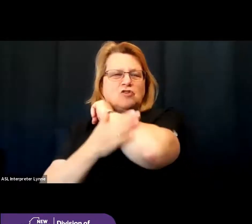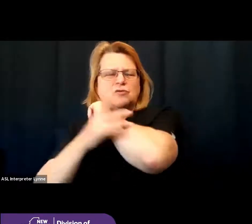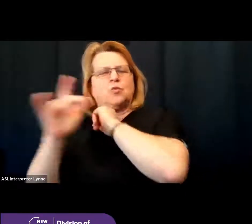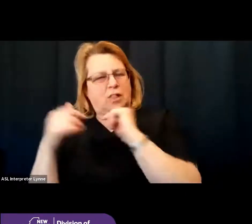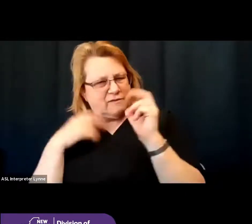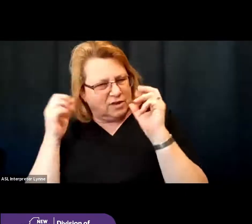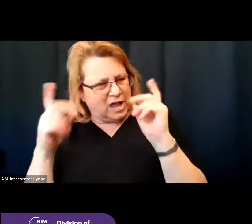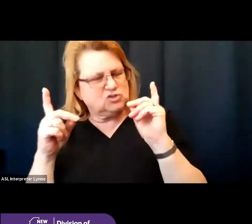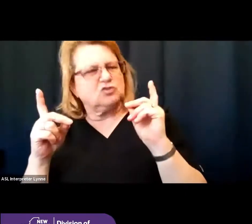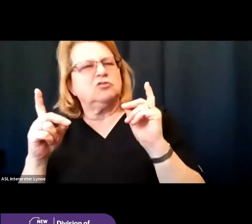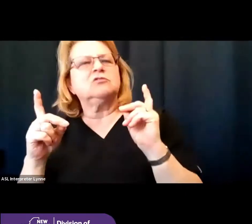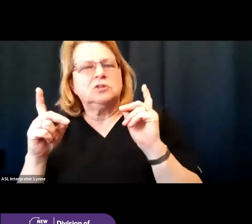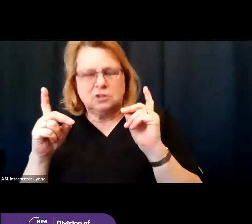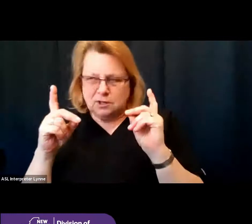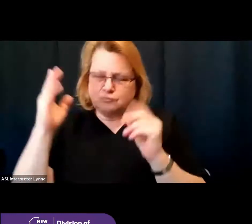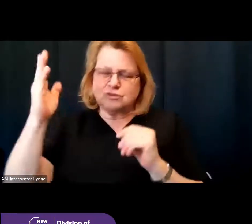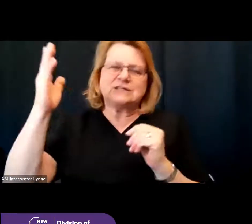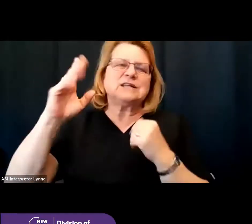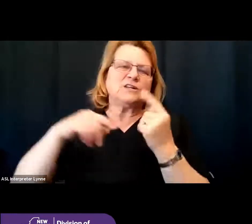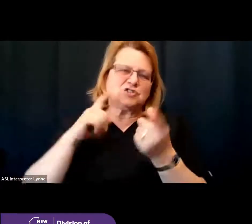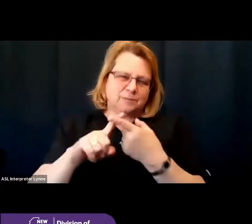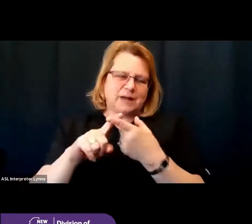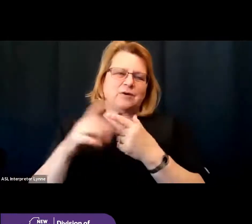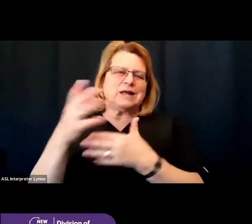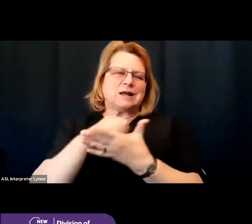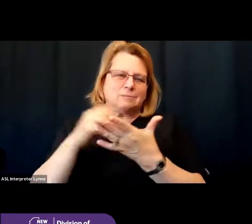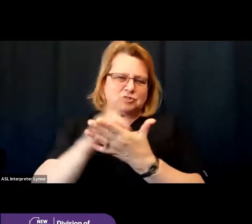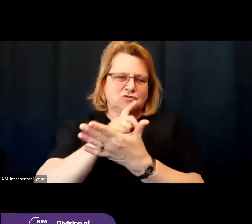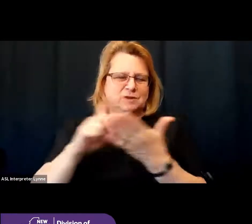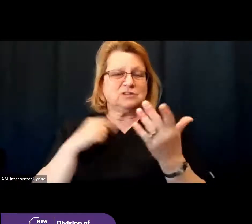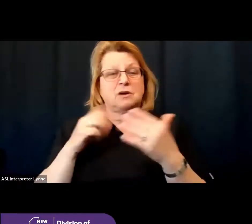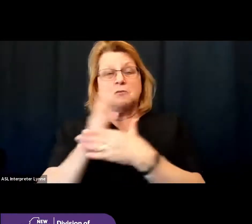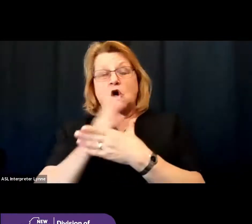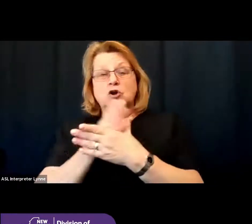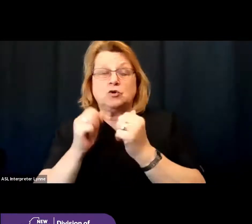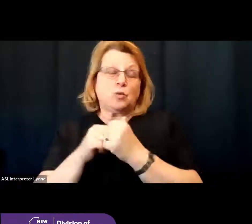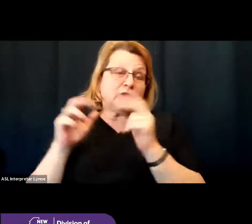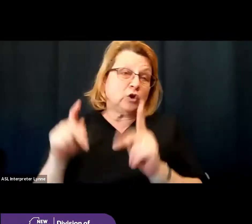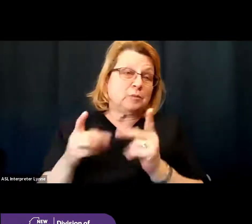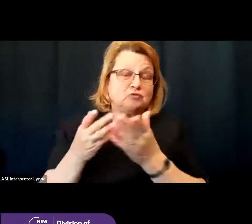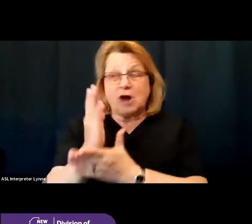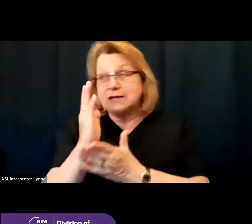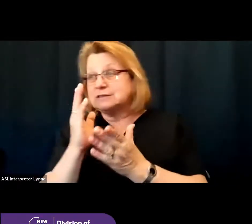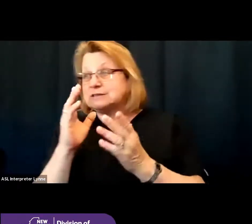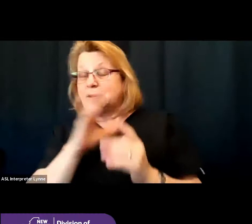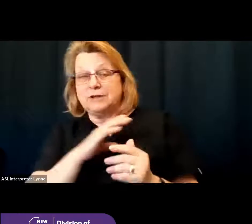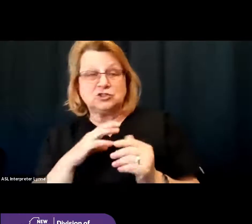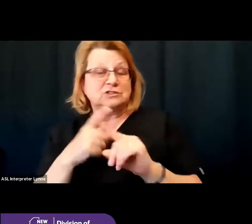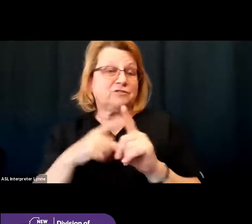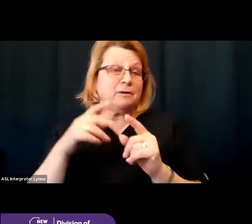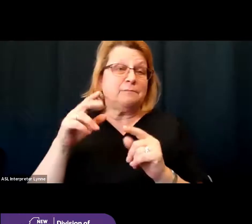source of income discrimination. We've partnered with human rights commissions from counties and cities, as well as housing